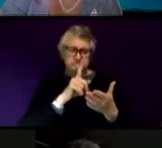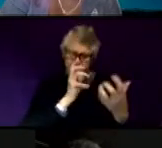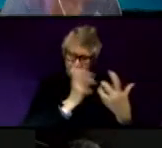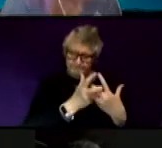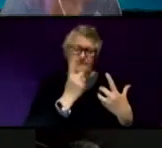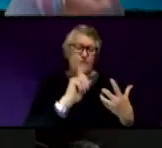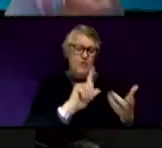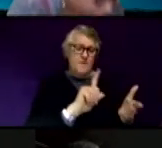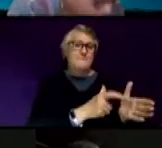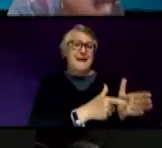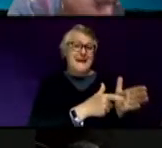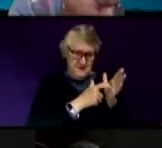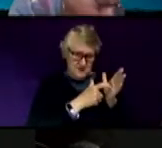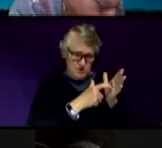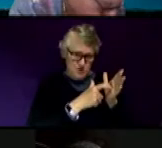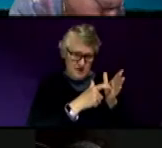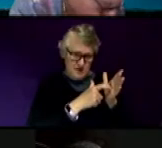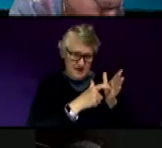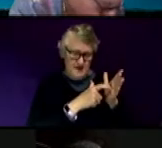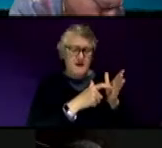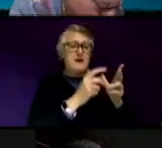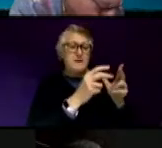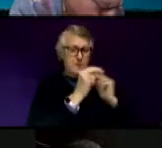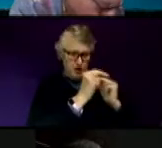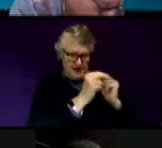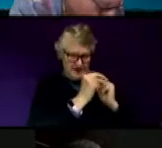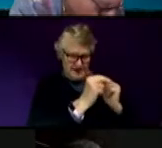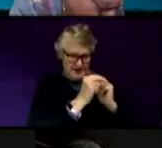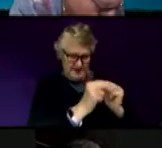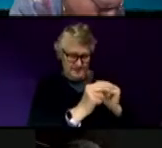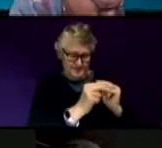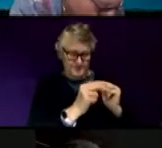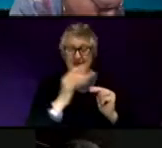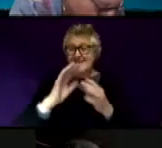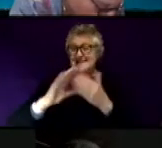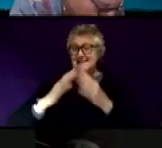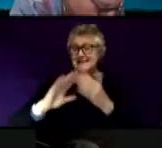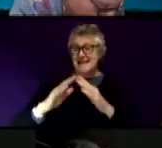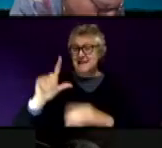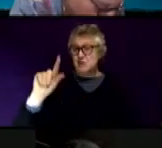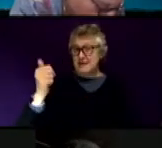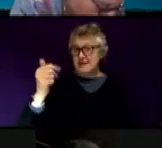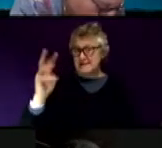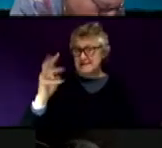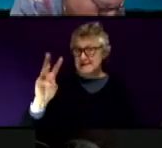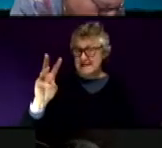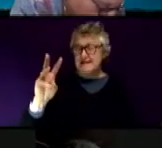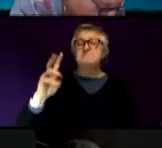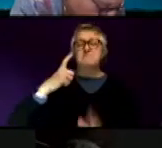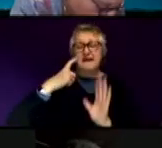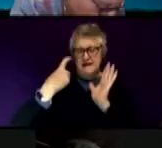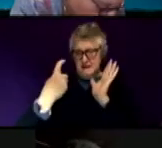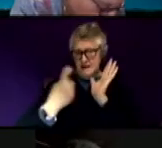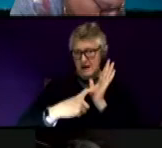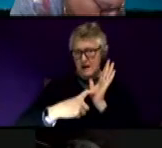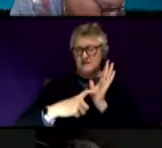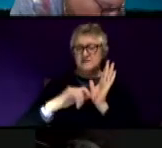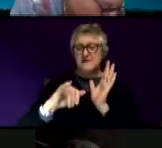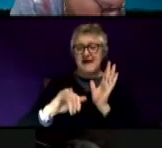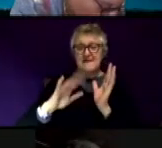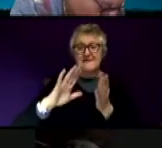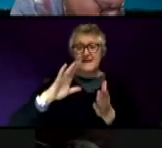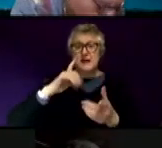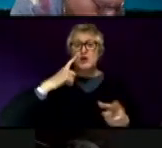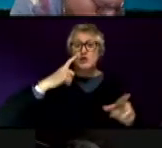in 2016 had acknowledged that in the agreement when body-worn cameras